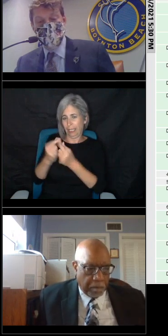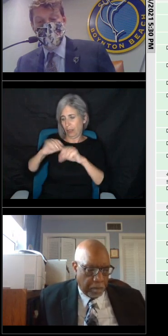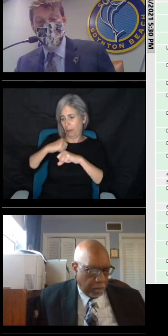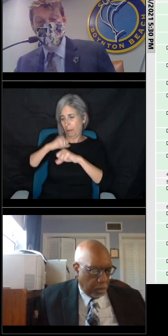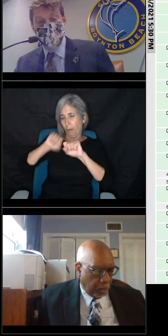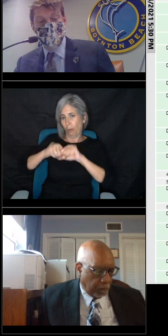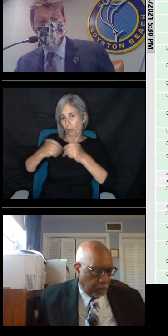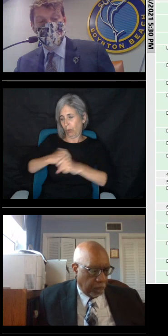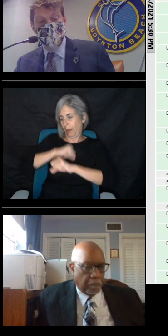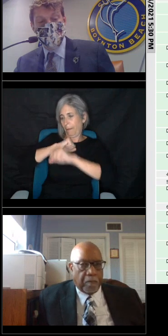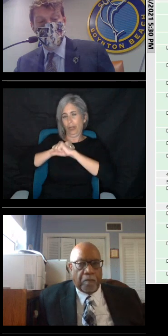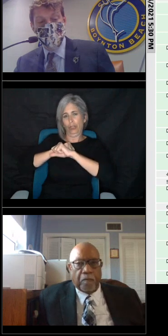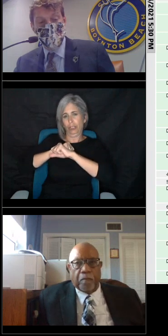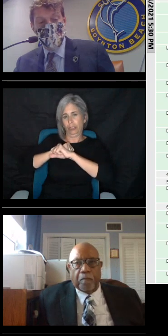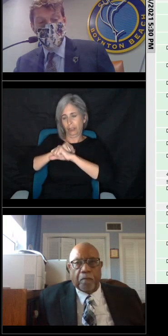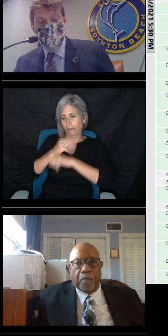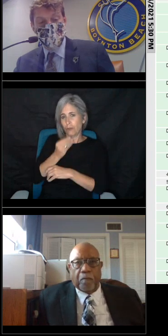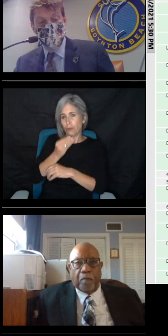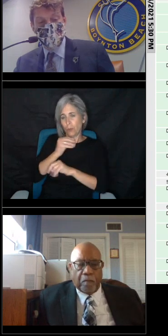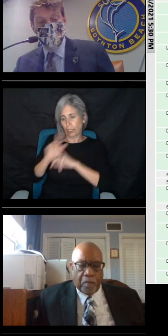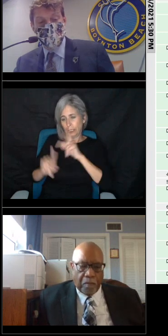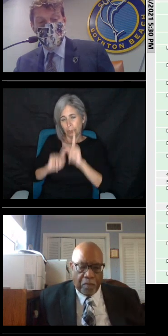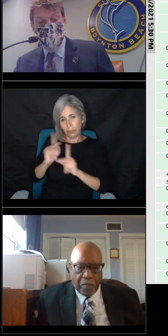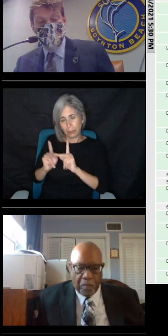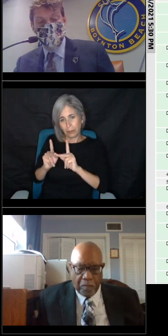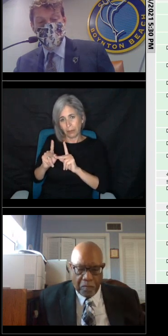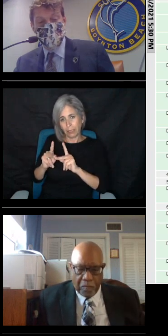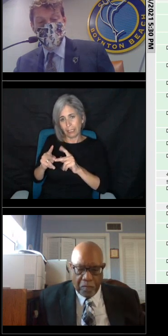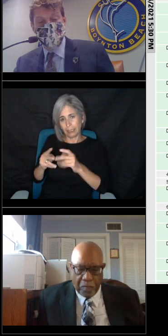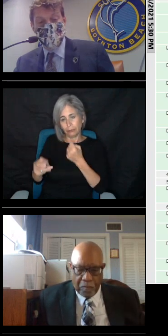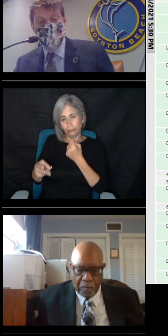mission to stop the defamation of the Jewish people and to secure